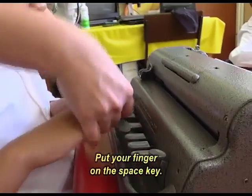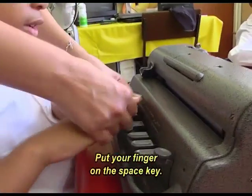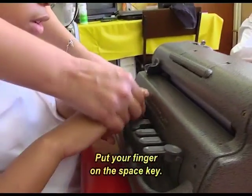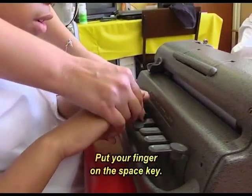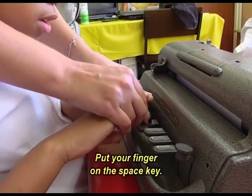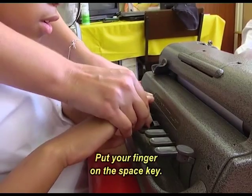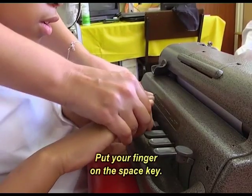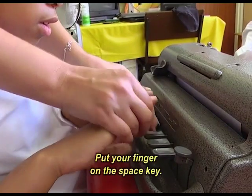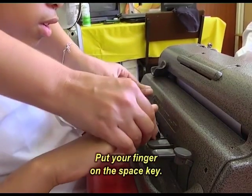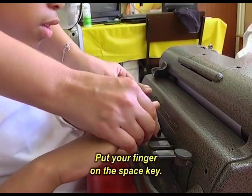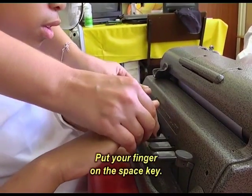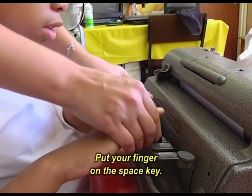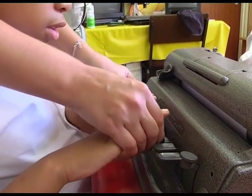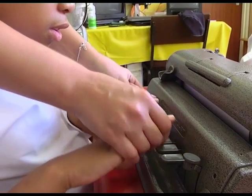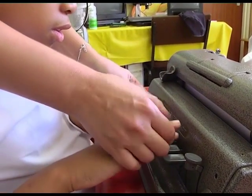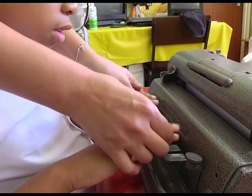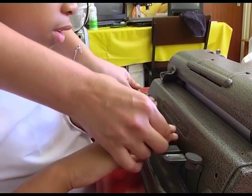Put your fingers on the right space.